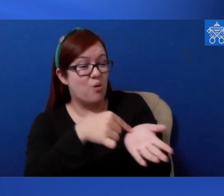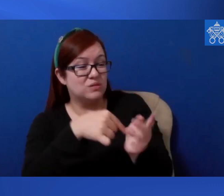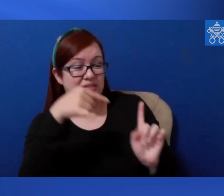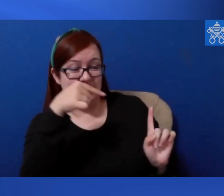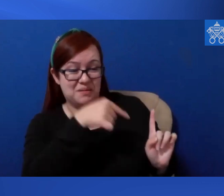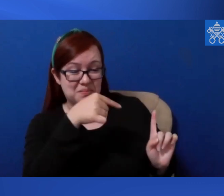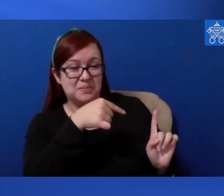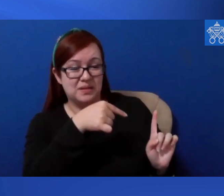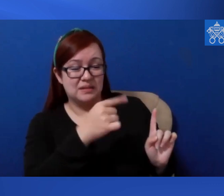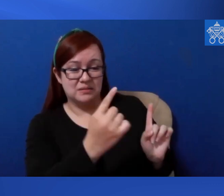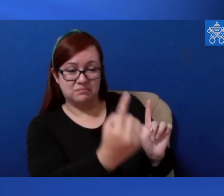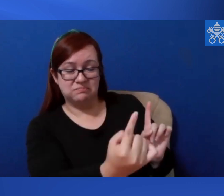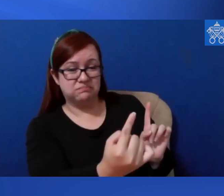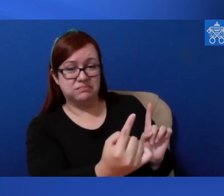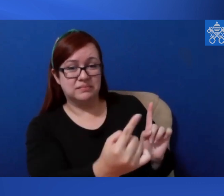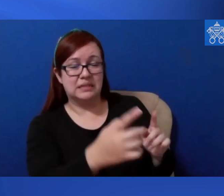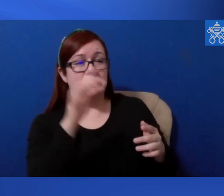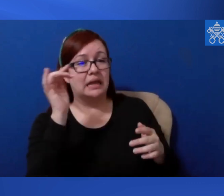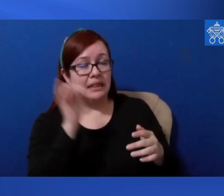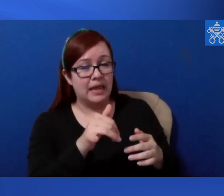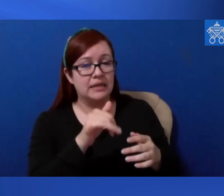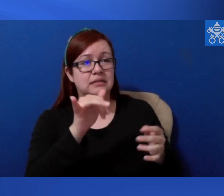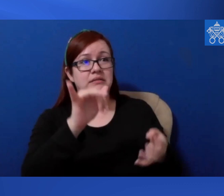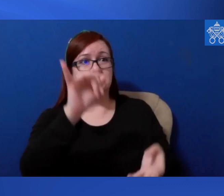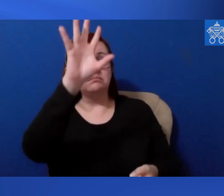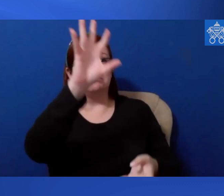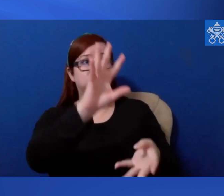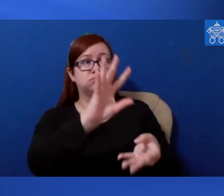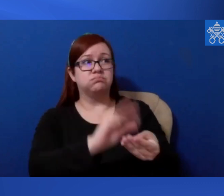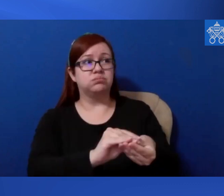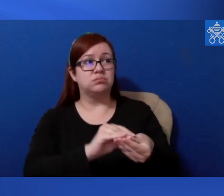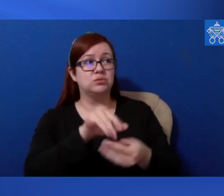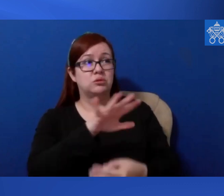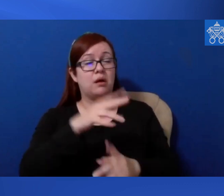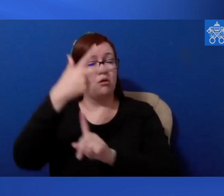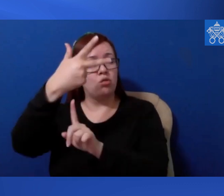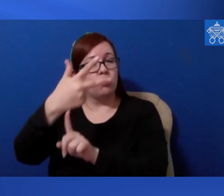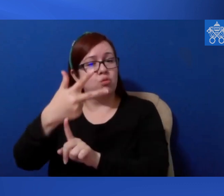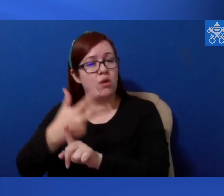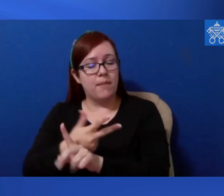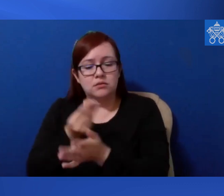denarii. This too is a substantial sum, equivalent to about 3 months' wages,